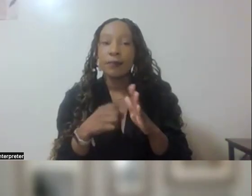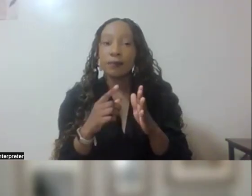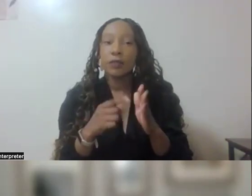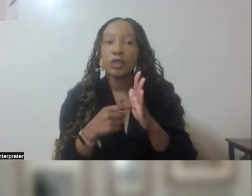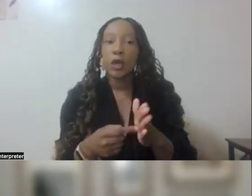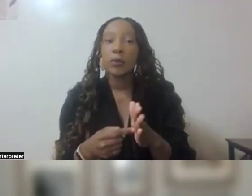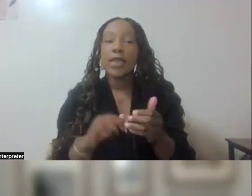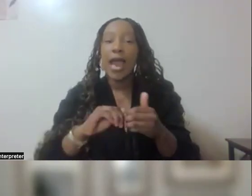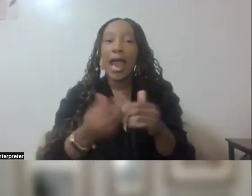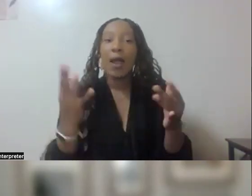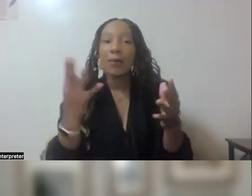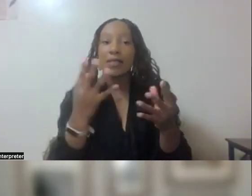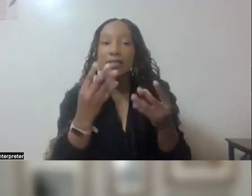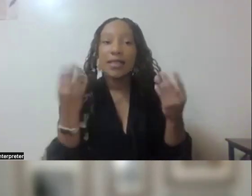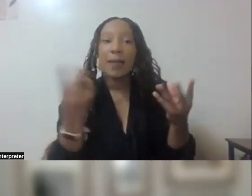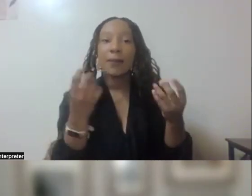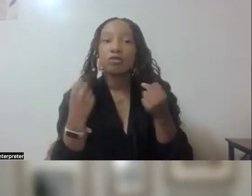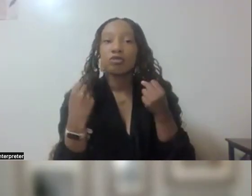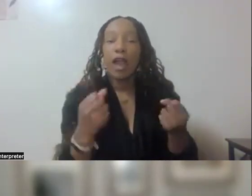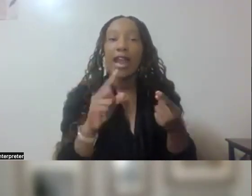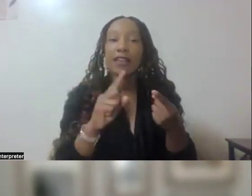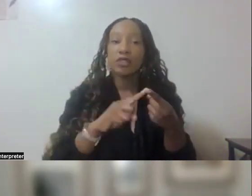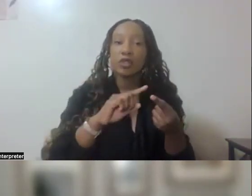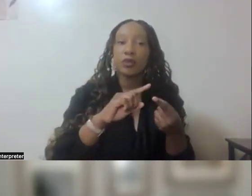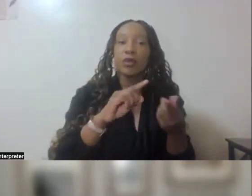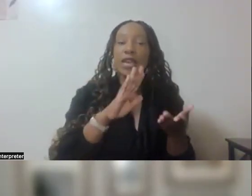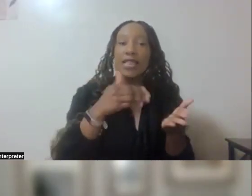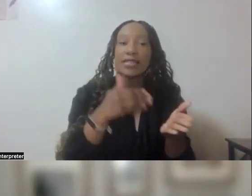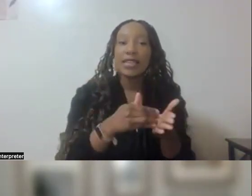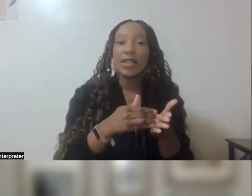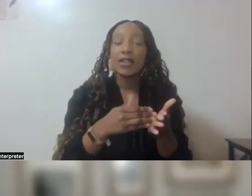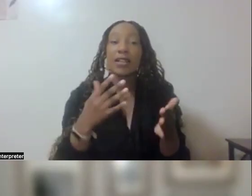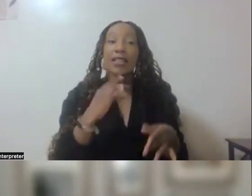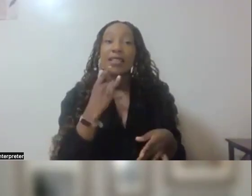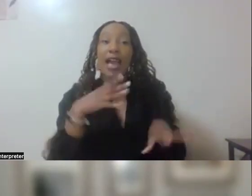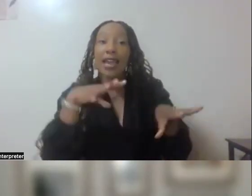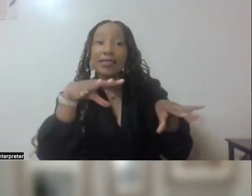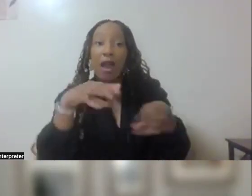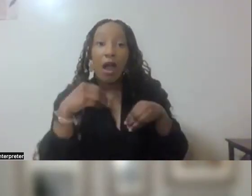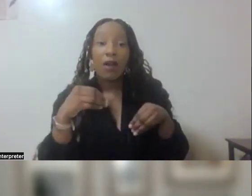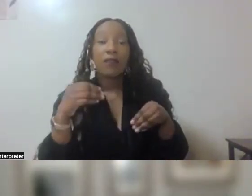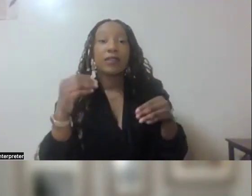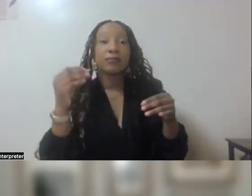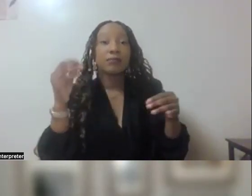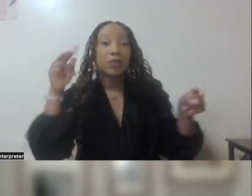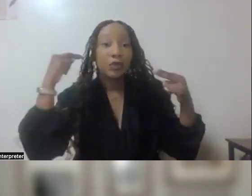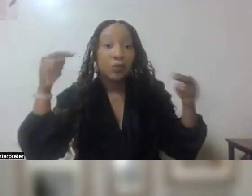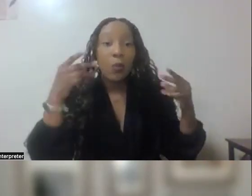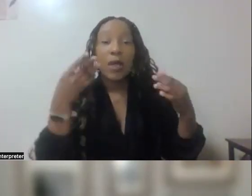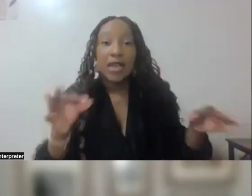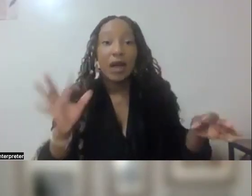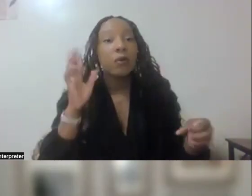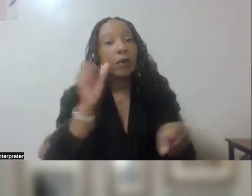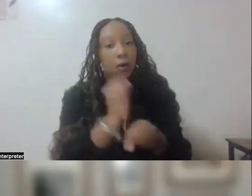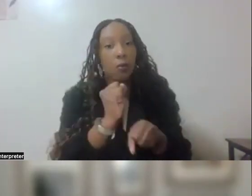center, turning off lights and sirens, not letting vehicles idle. So we'll work on making